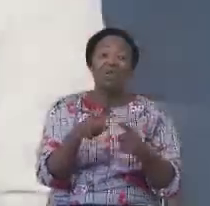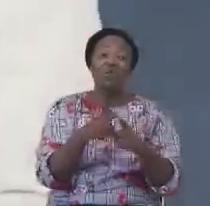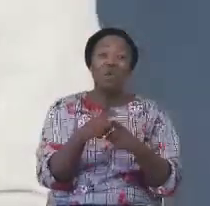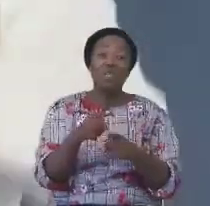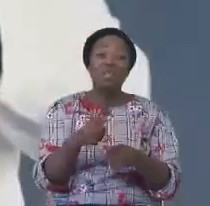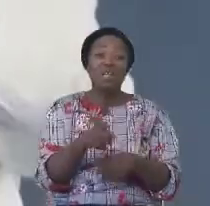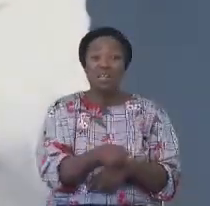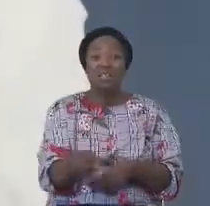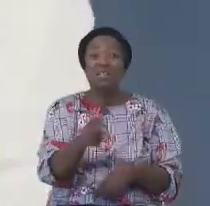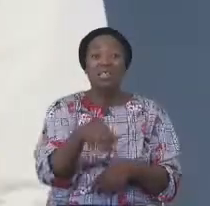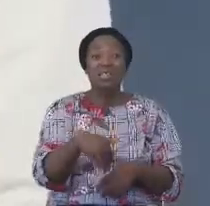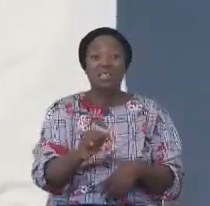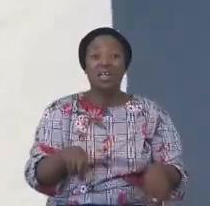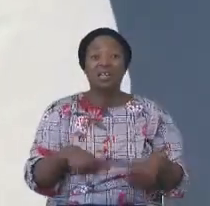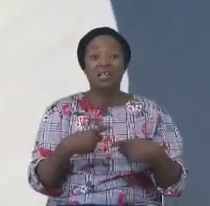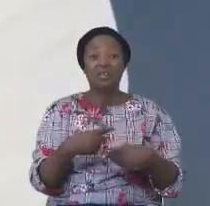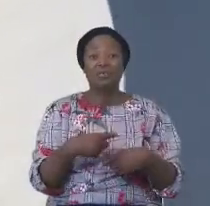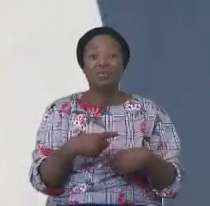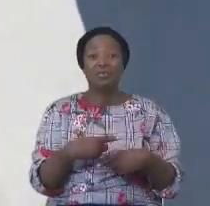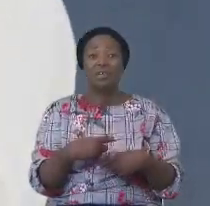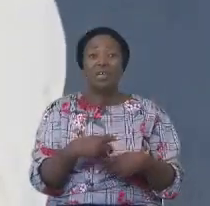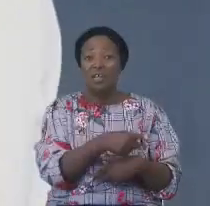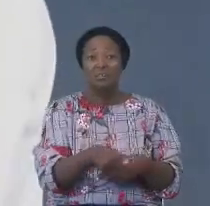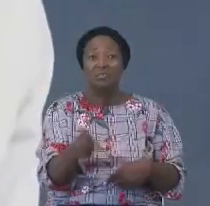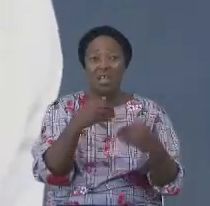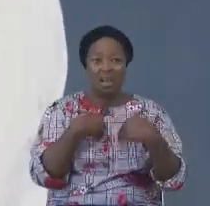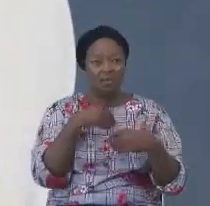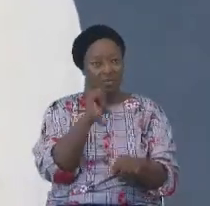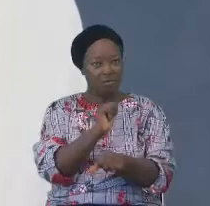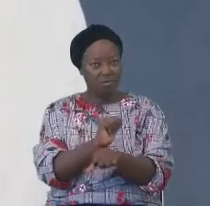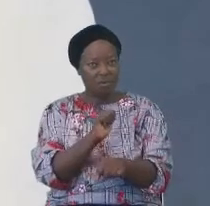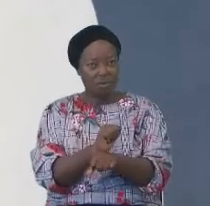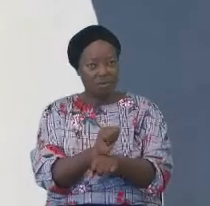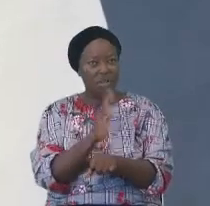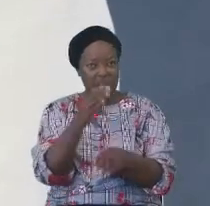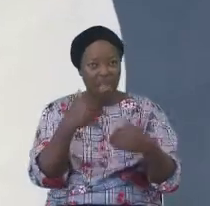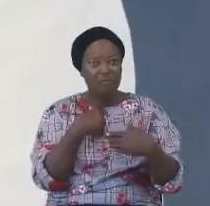mother. You know, there are people, when they're still alive,